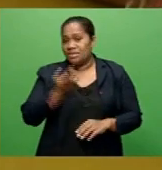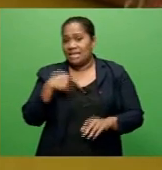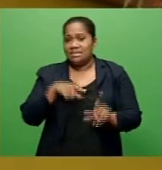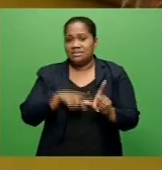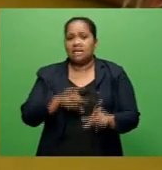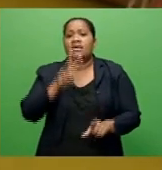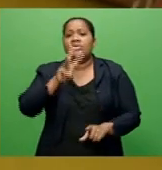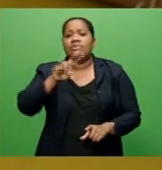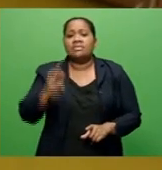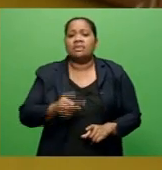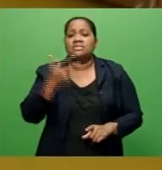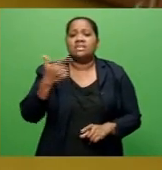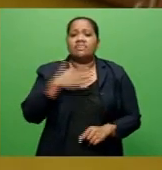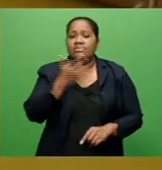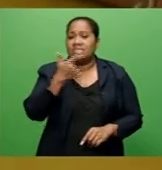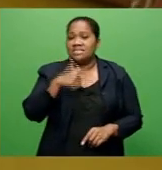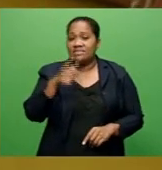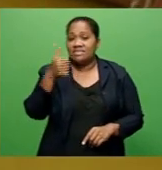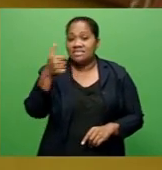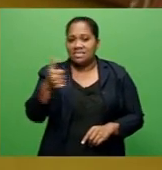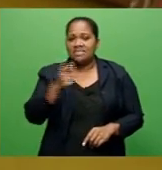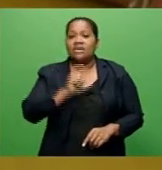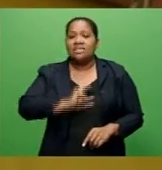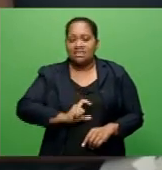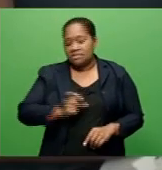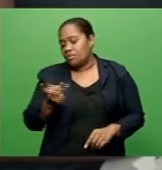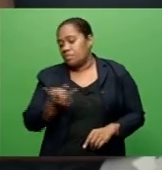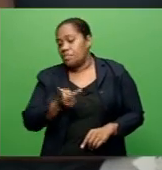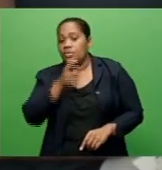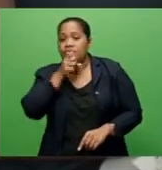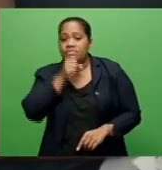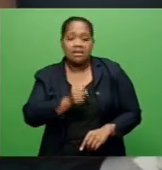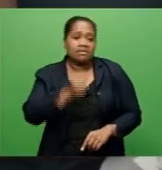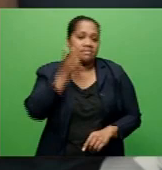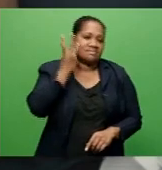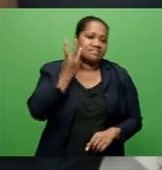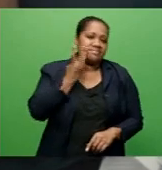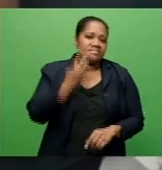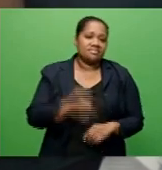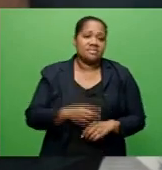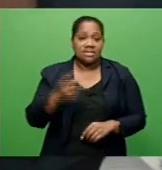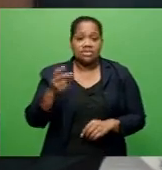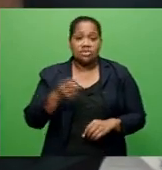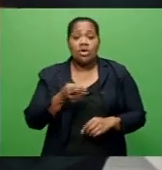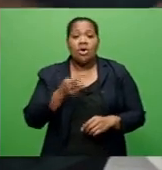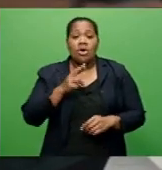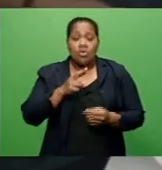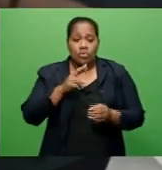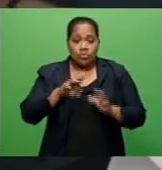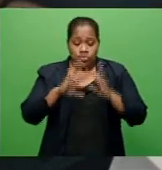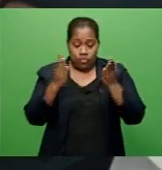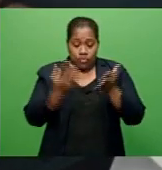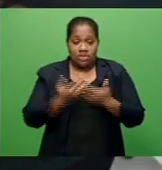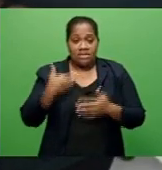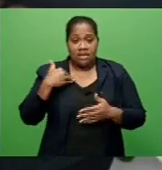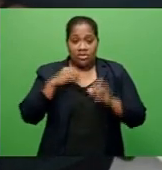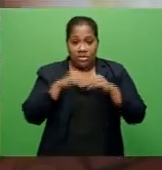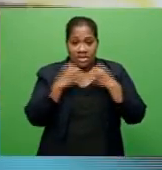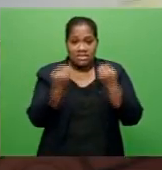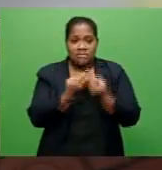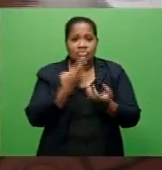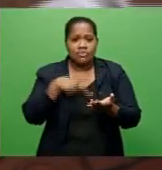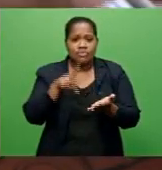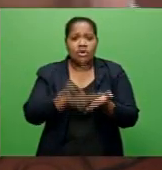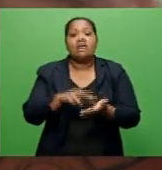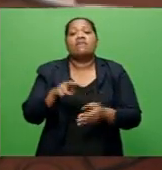3,776 cases of cancer in both men and women. A report by the World Health Organization says in 2020, Fiji had